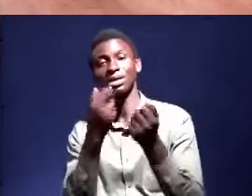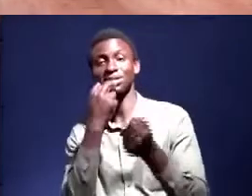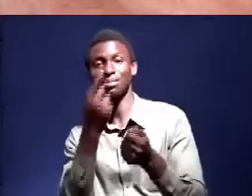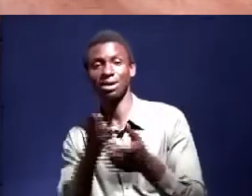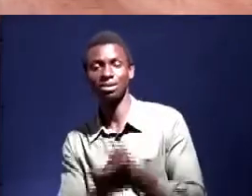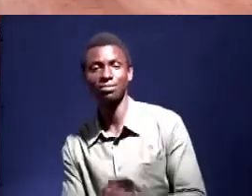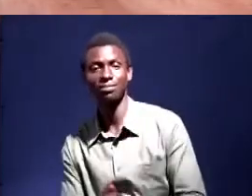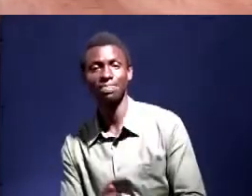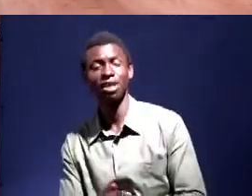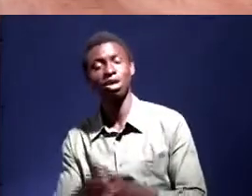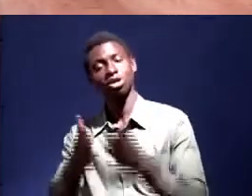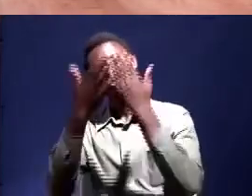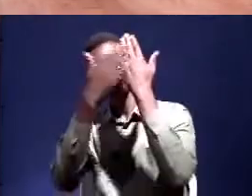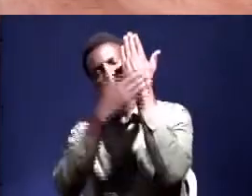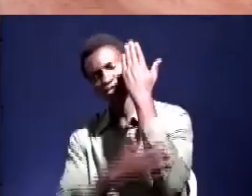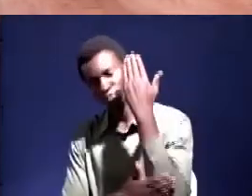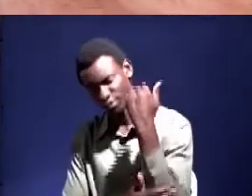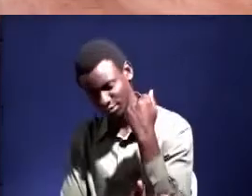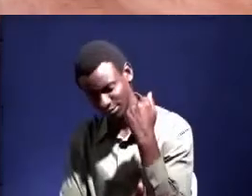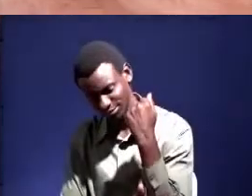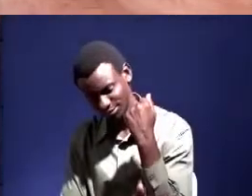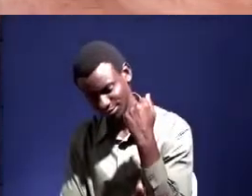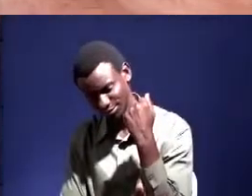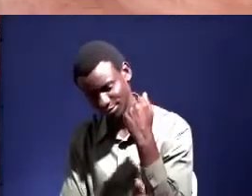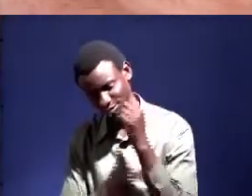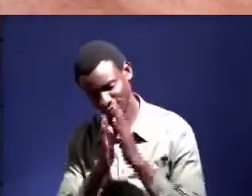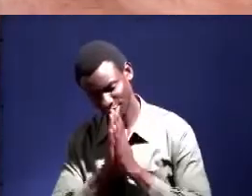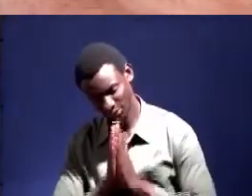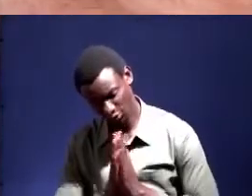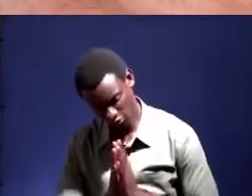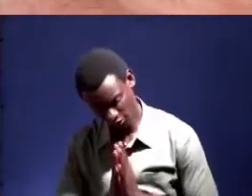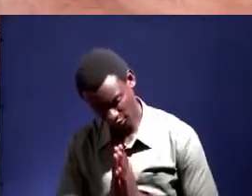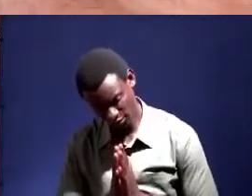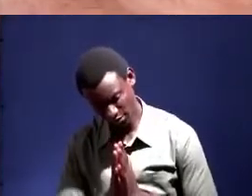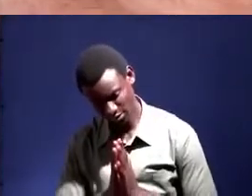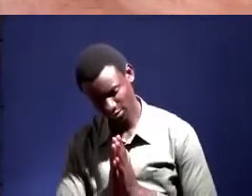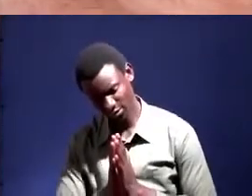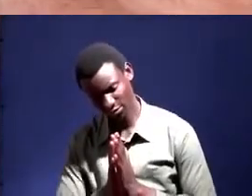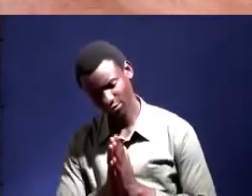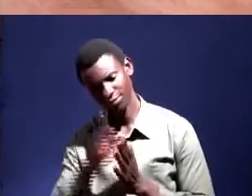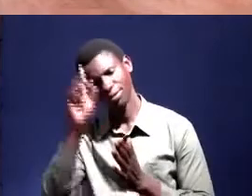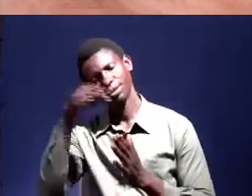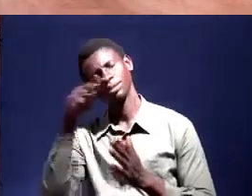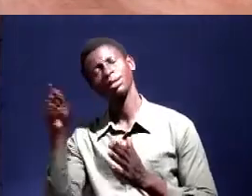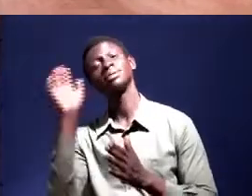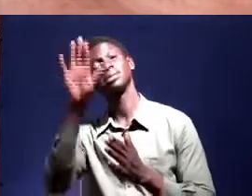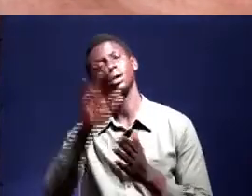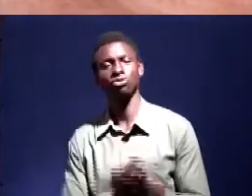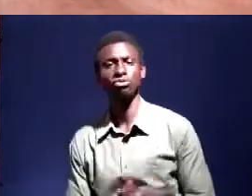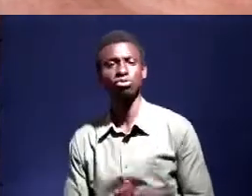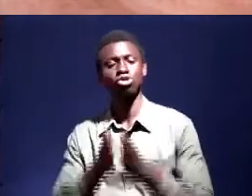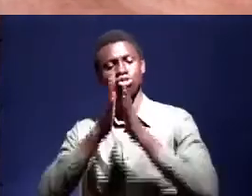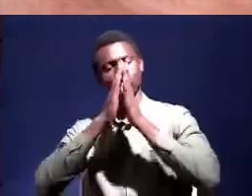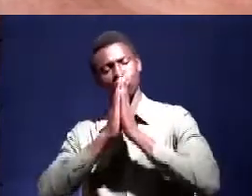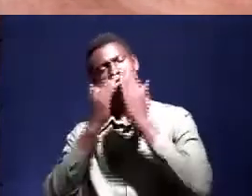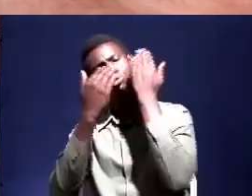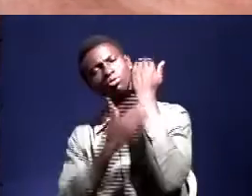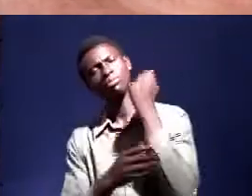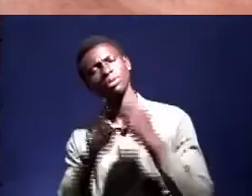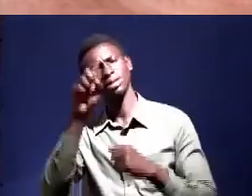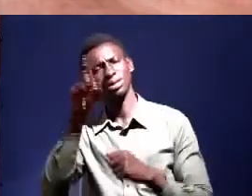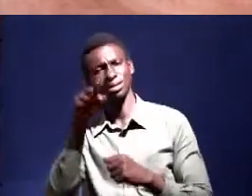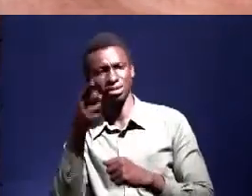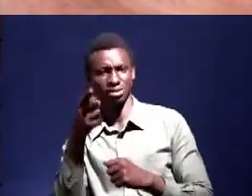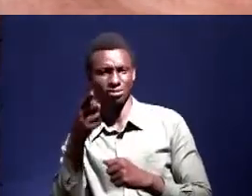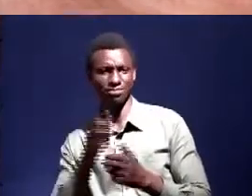sin. What is repentance? It's being sorry enough for my sin that I don't want to do it